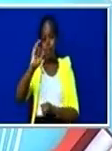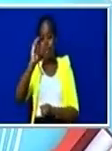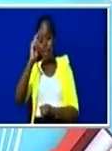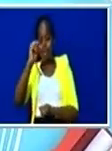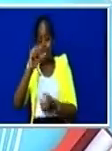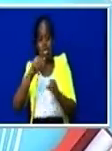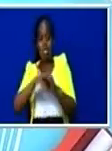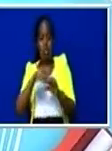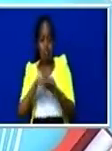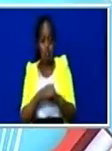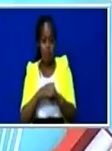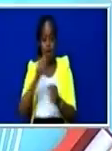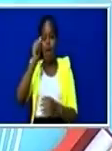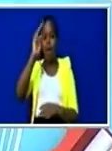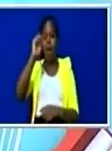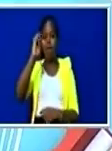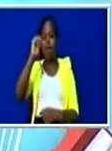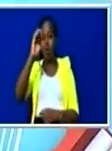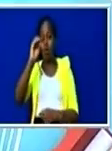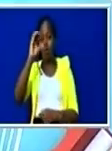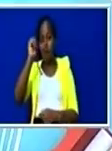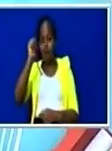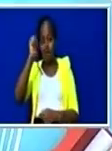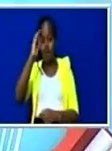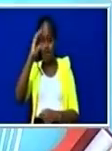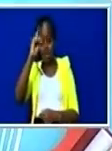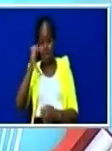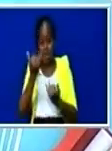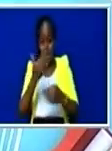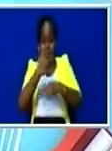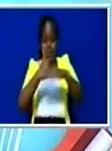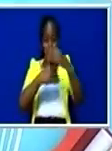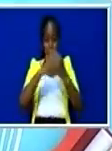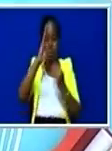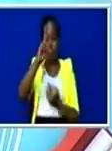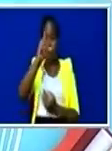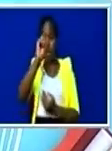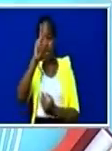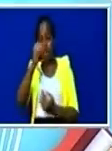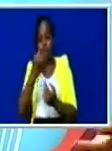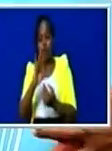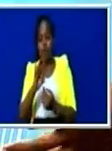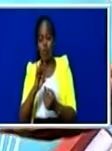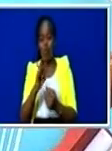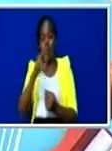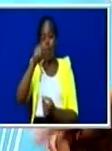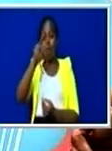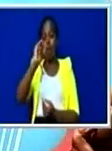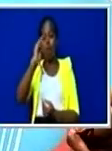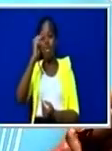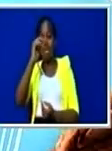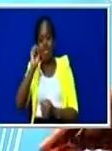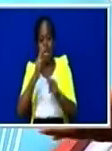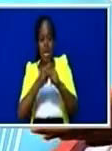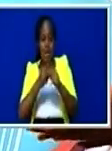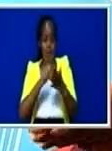protein into amino acids. So the building blocks of proteins are amino